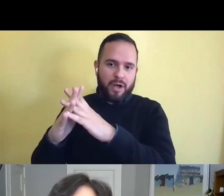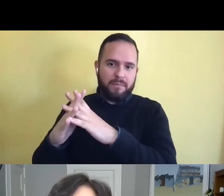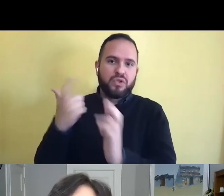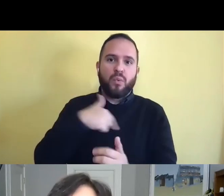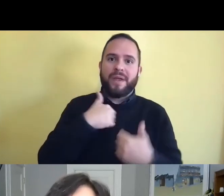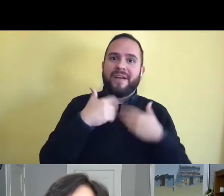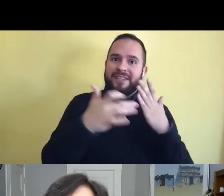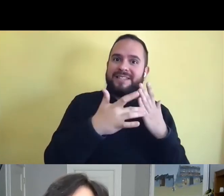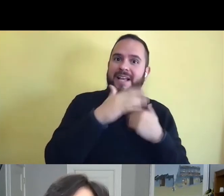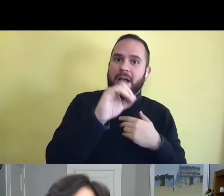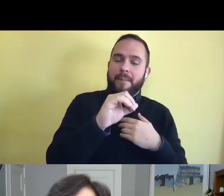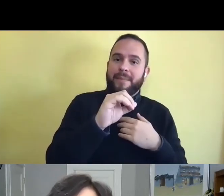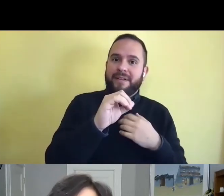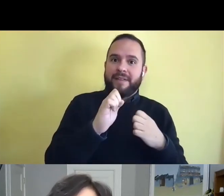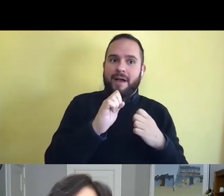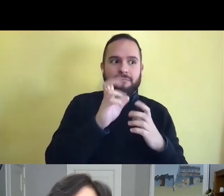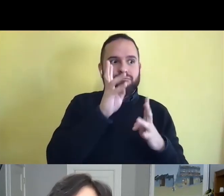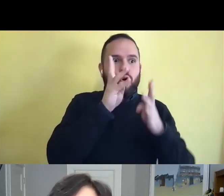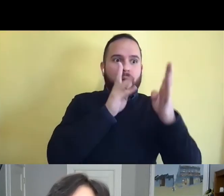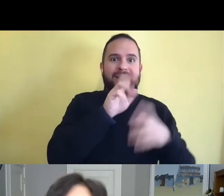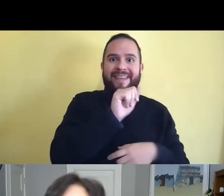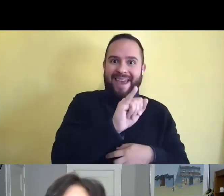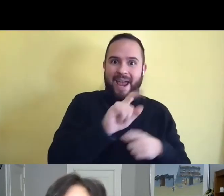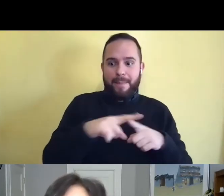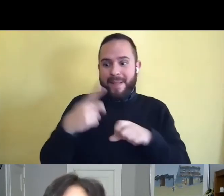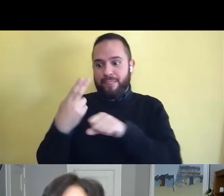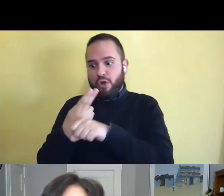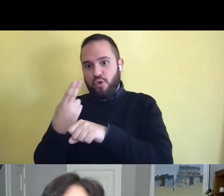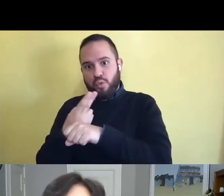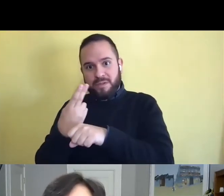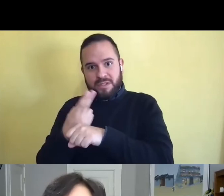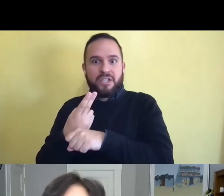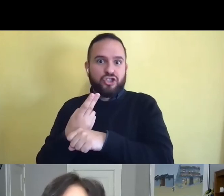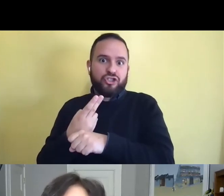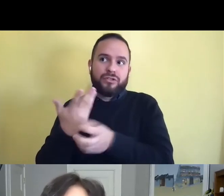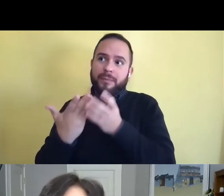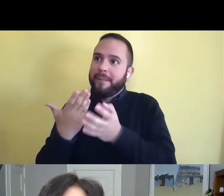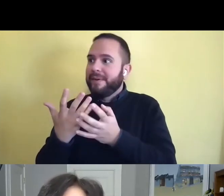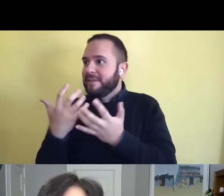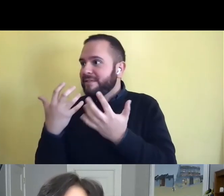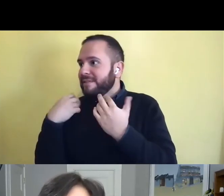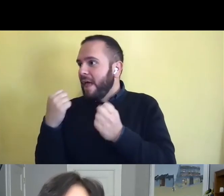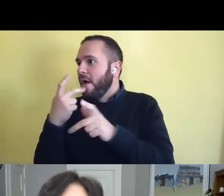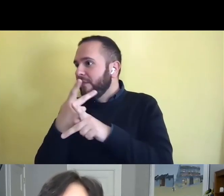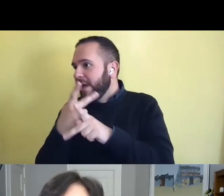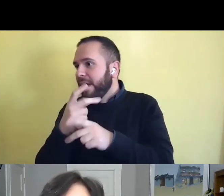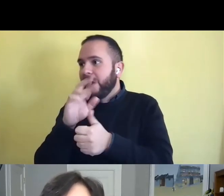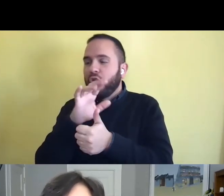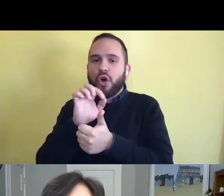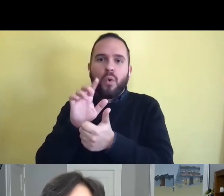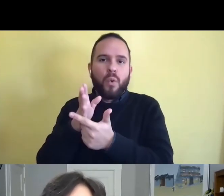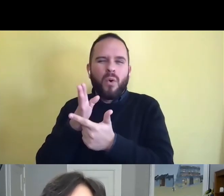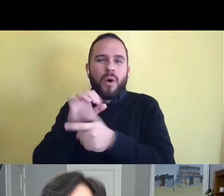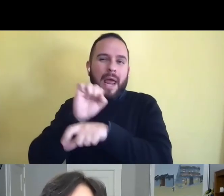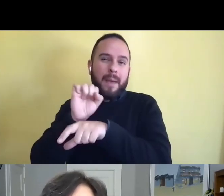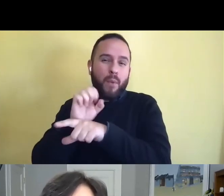platform, but the usage of AI technology to create, whether it's healthcare solutions or employment solution like